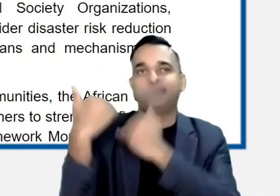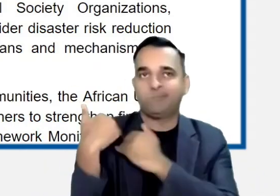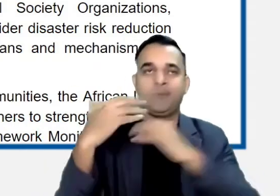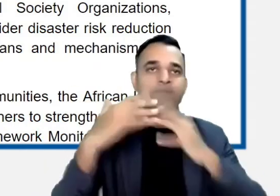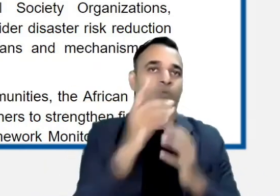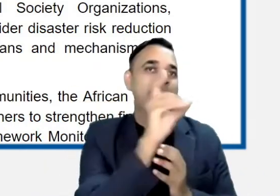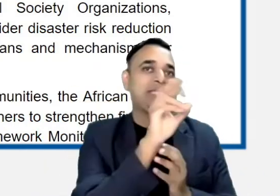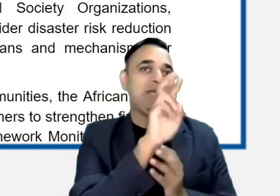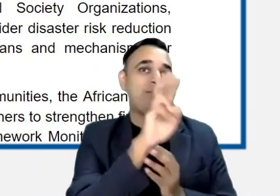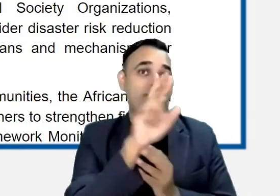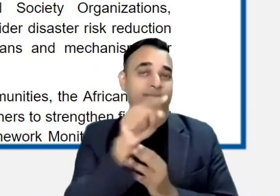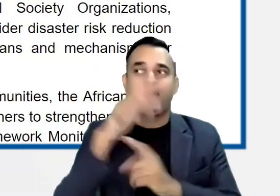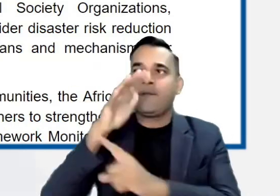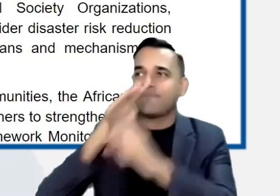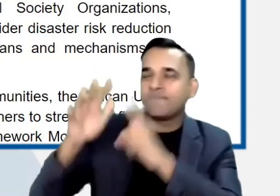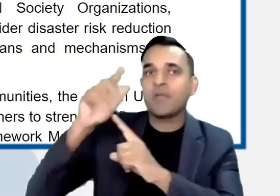all levels.